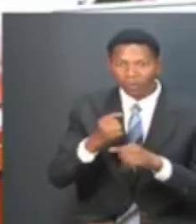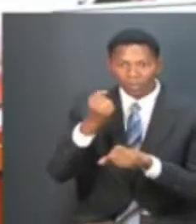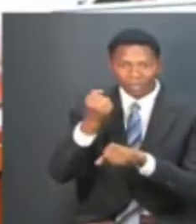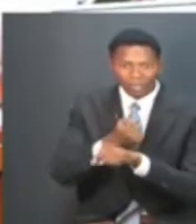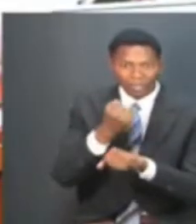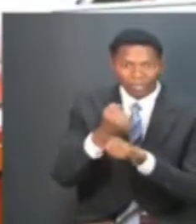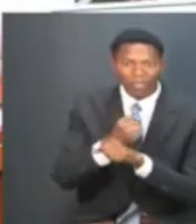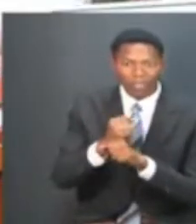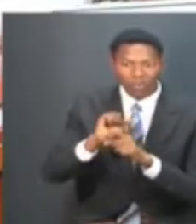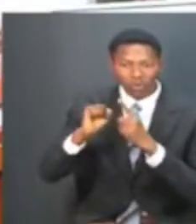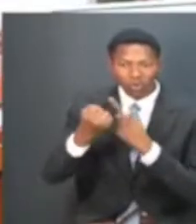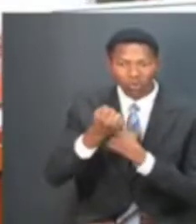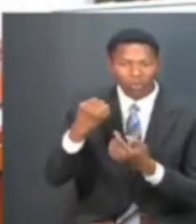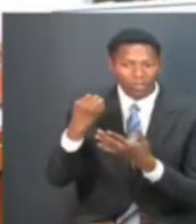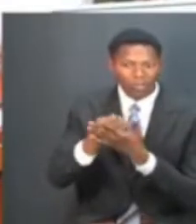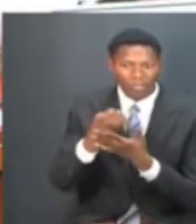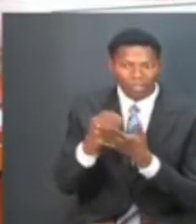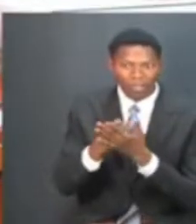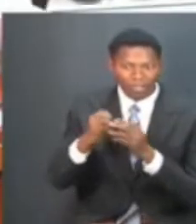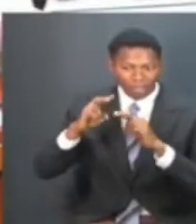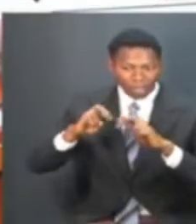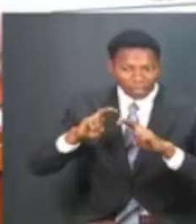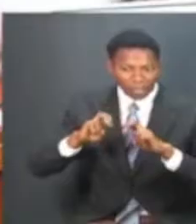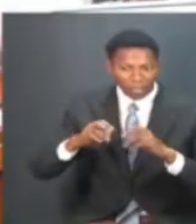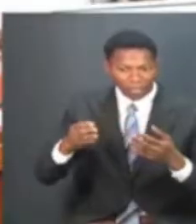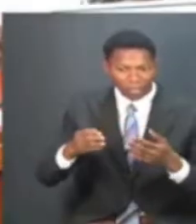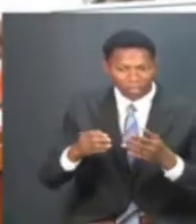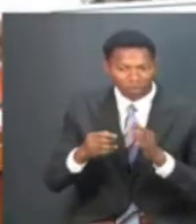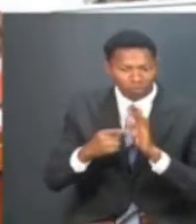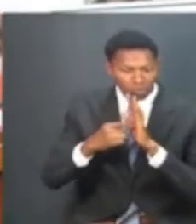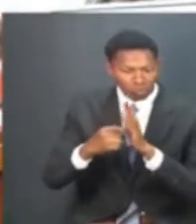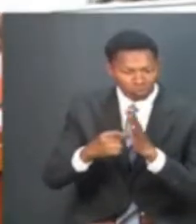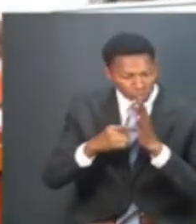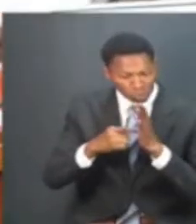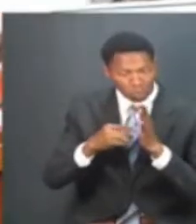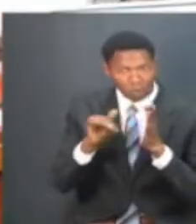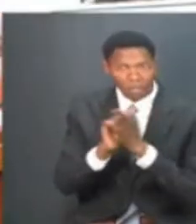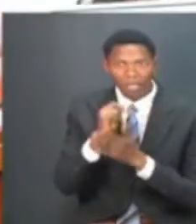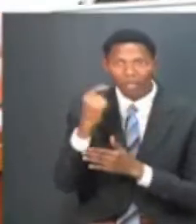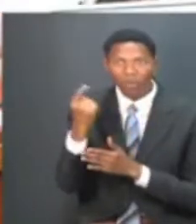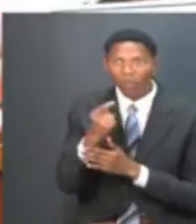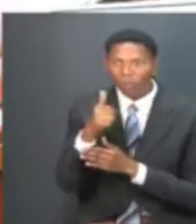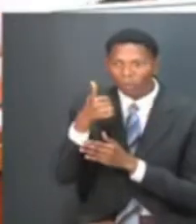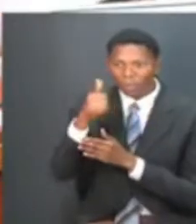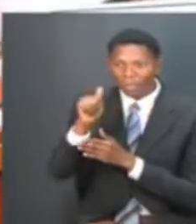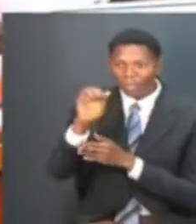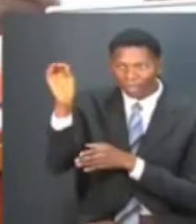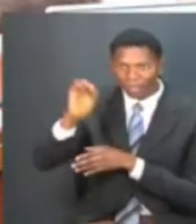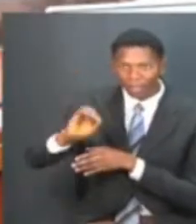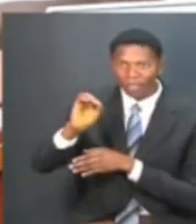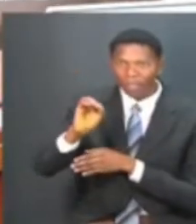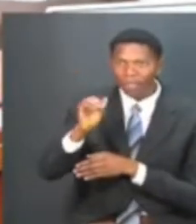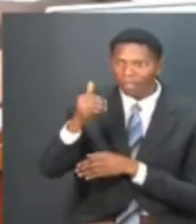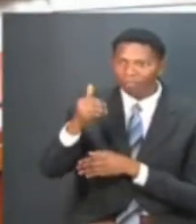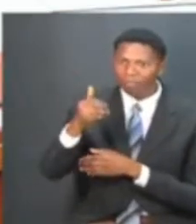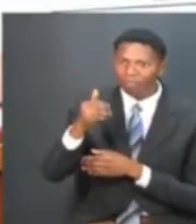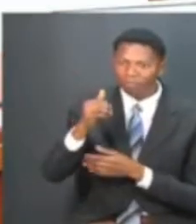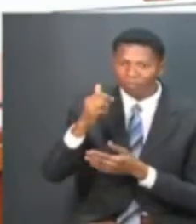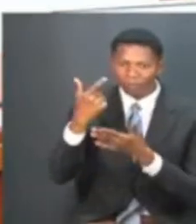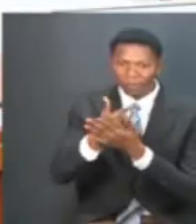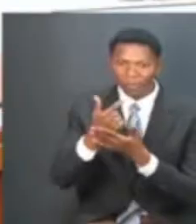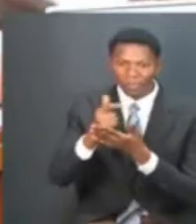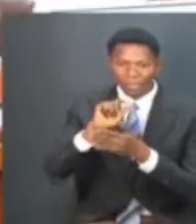Economic Research data indicate that only about 10% of Ghanaian graduates